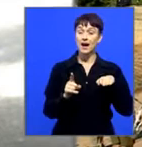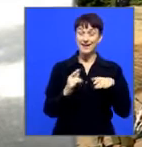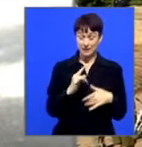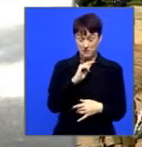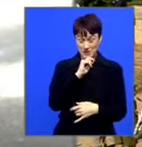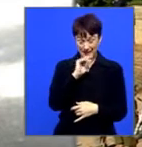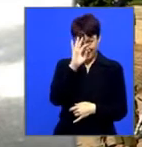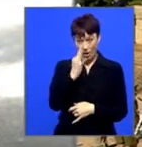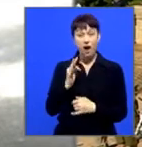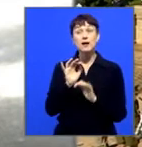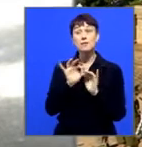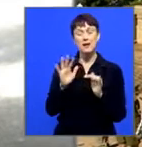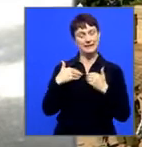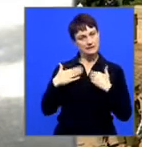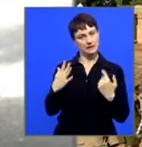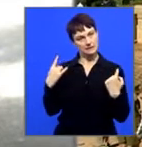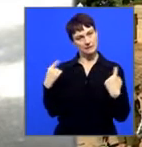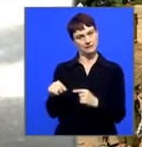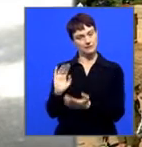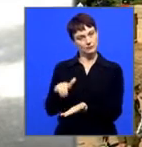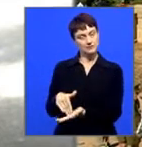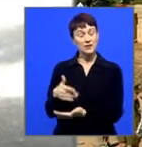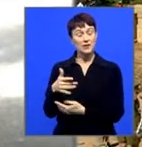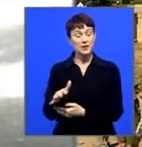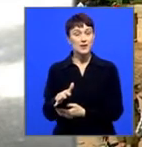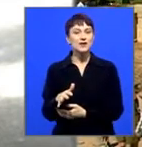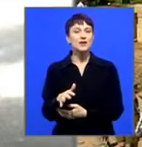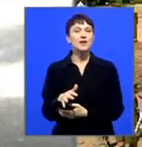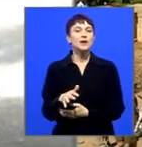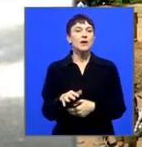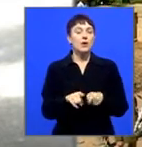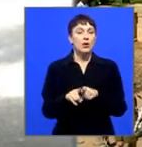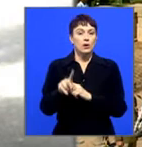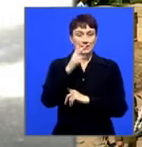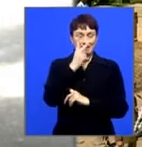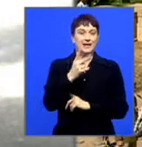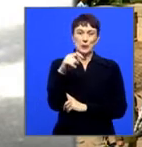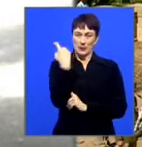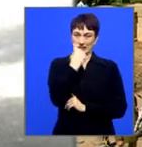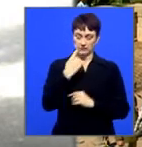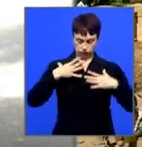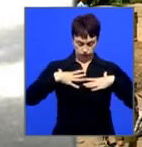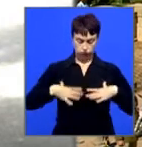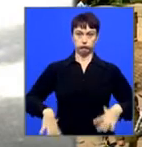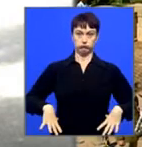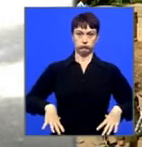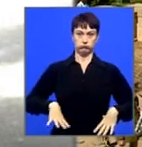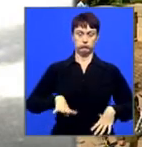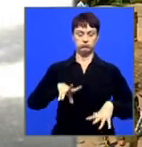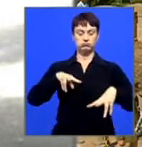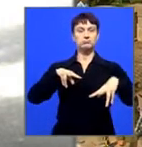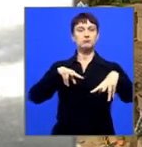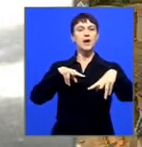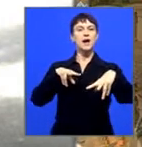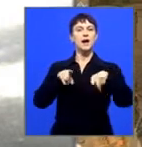3 o'clock this morning. And you'll also see that 2 military officers clad in white dress uniform always stand at guard at